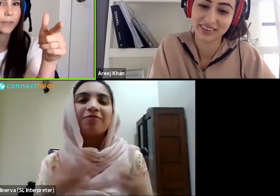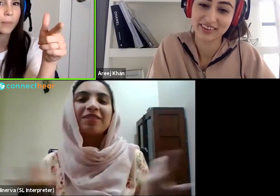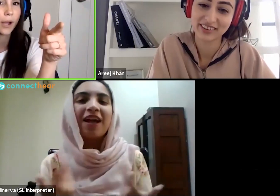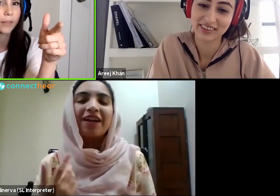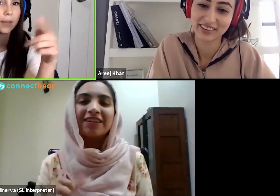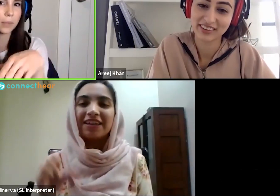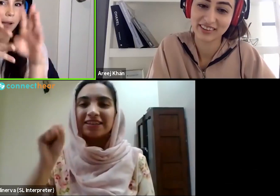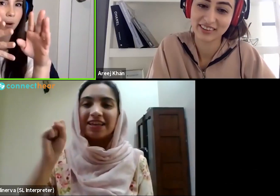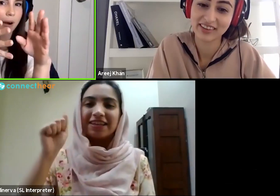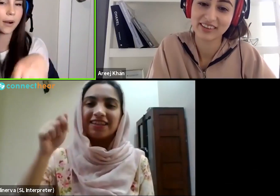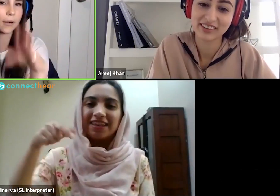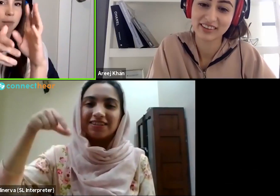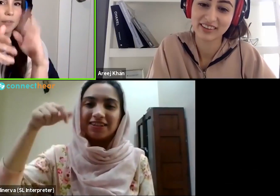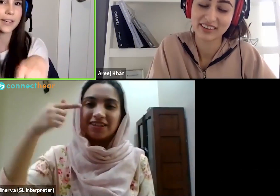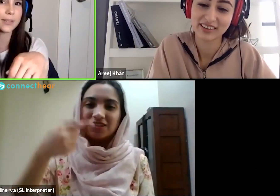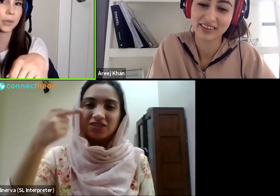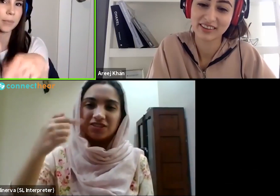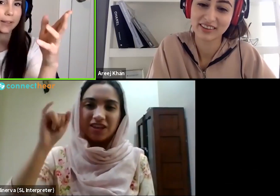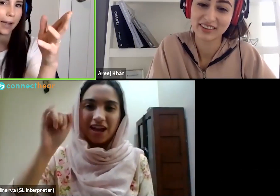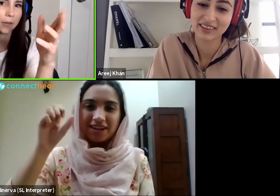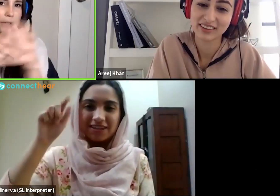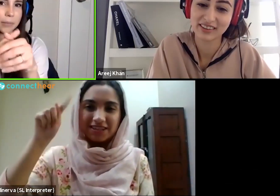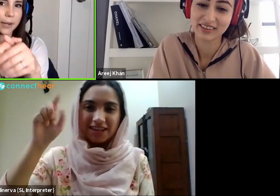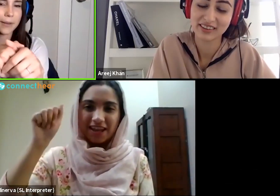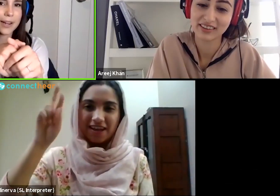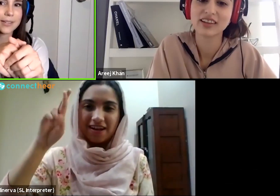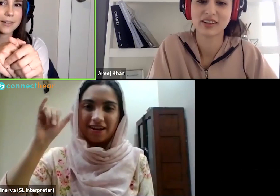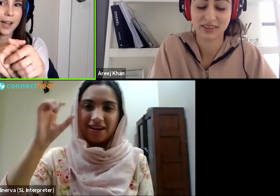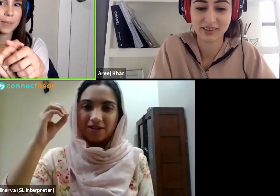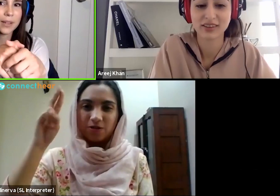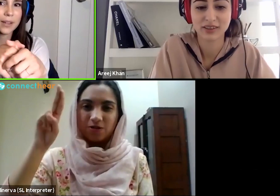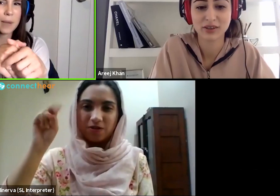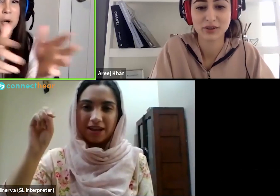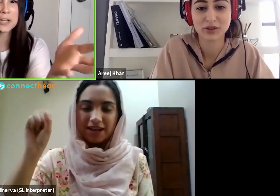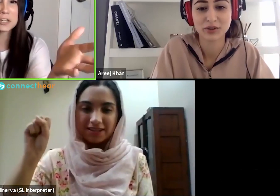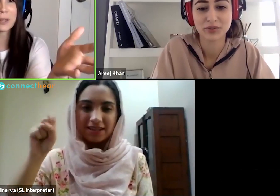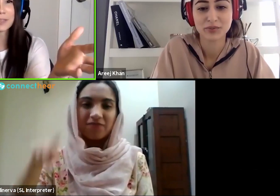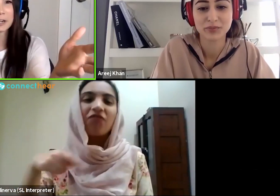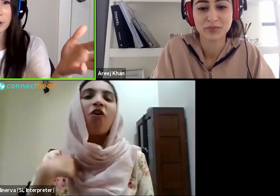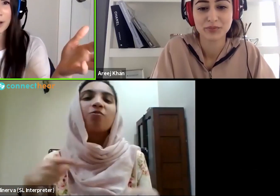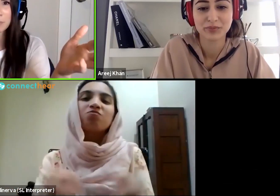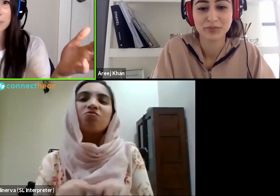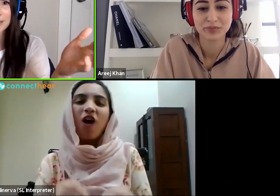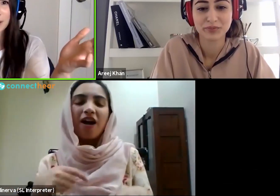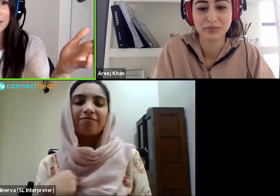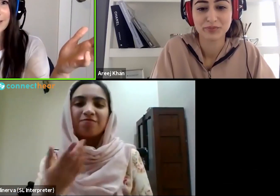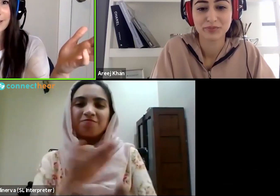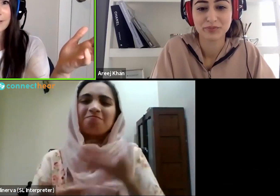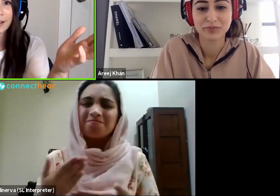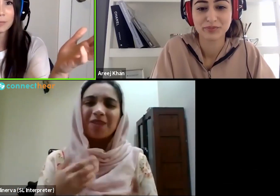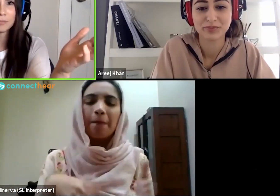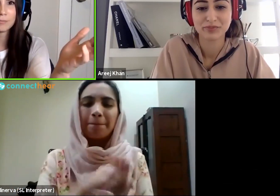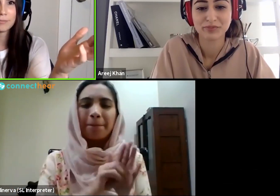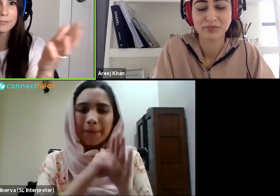same birthday month, but our birthday split by the calendar. But anyways, I'm more into like the Enneagram. That's my